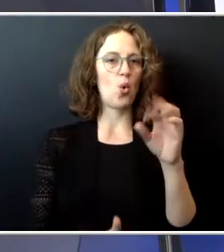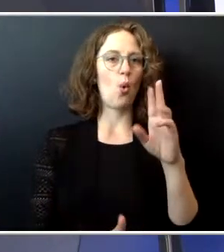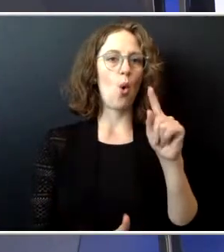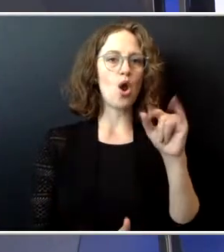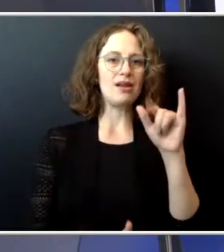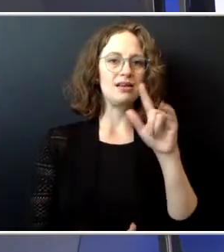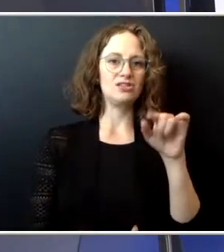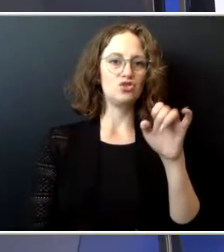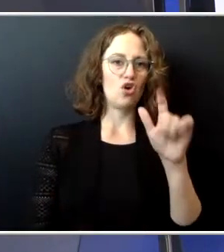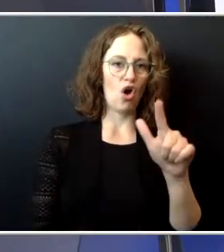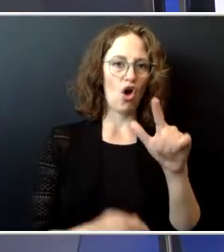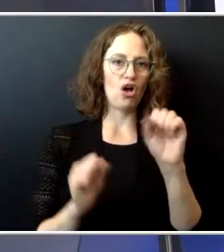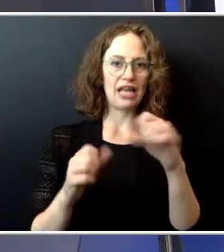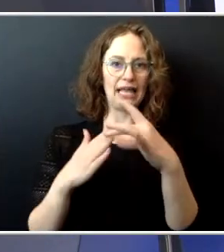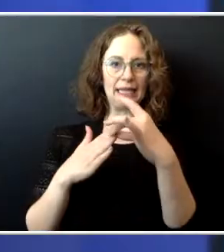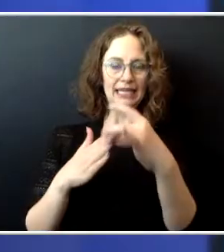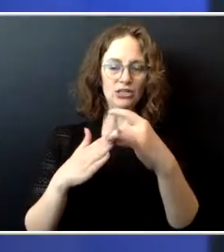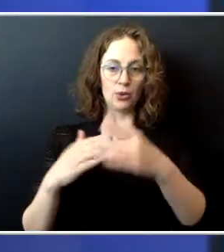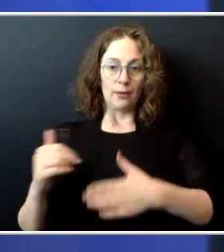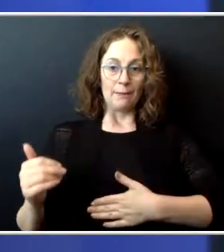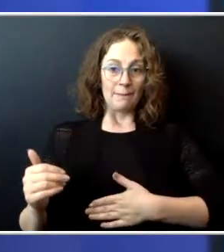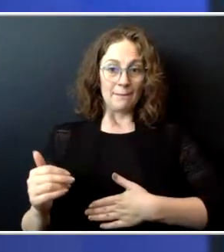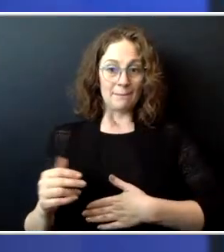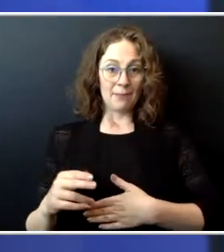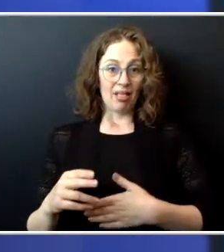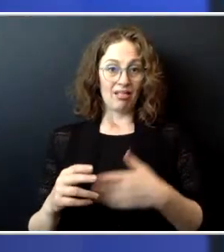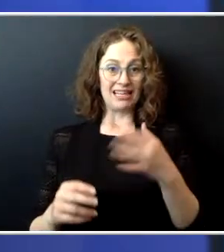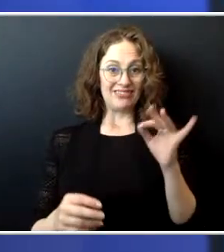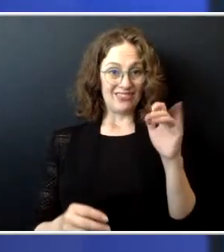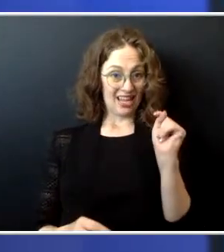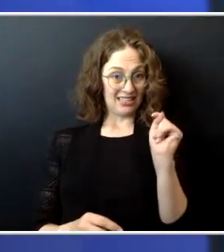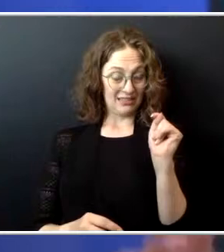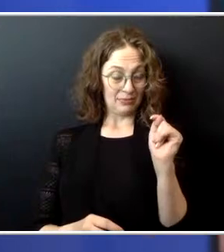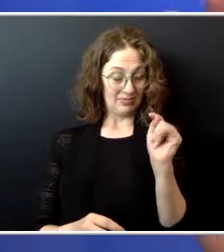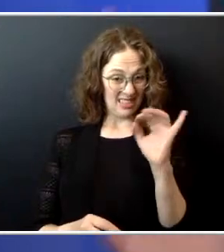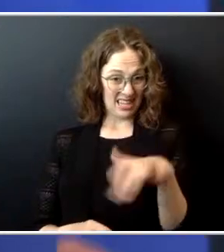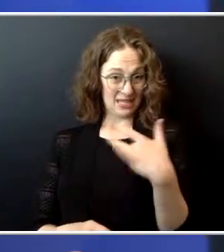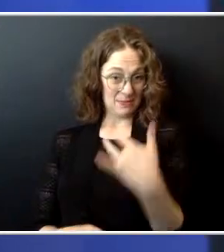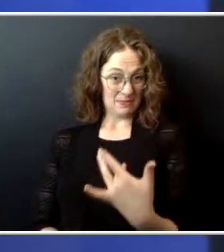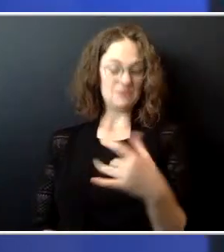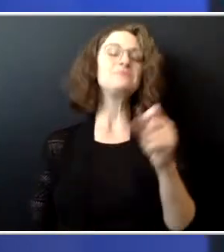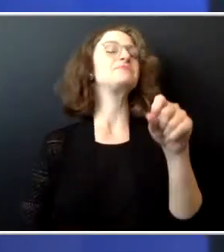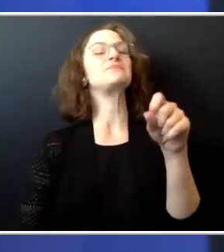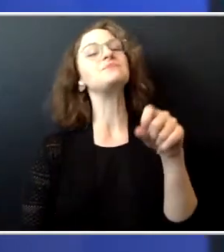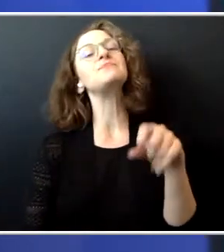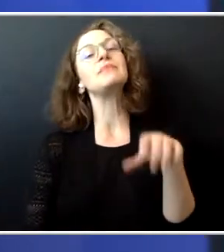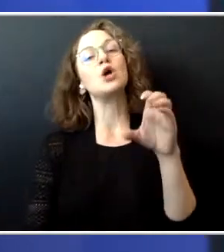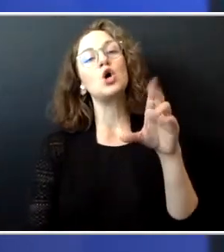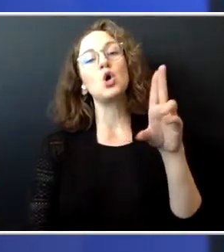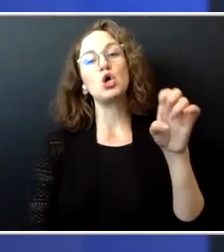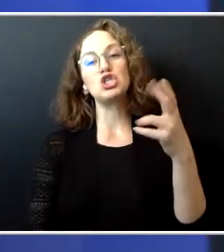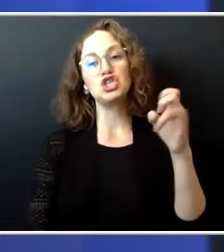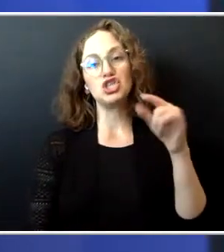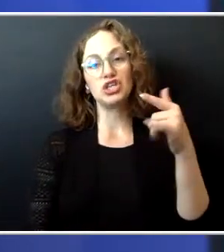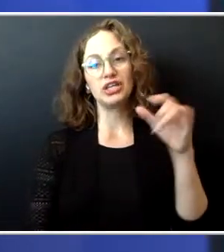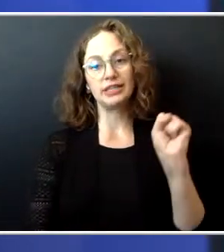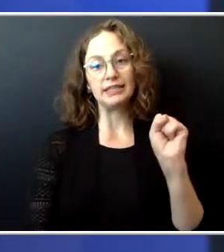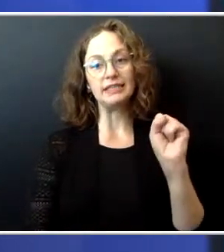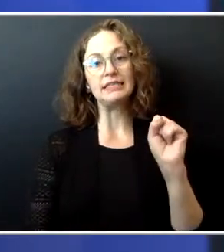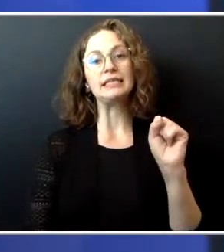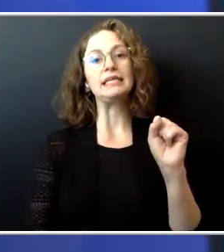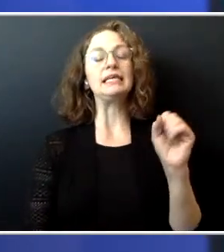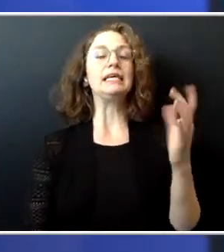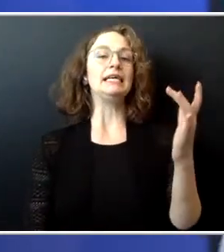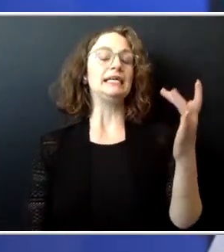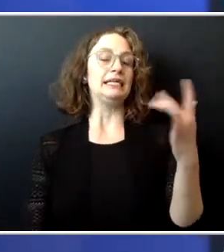a correlation? Right. So typical for Cushing syndrome or Cushing disease is cortisol caused truncal obesity.